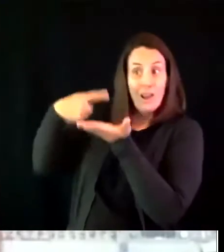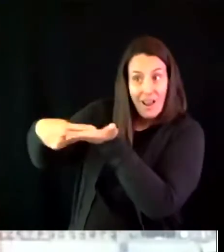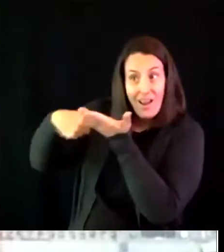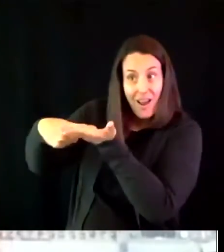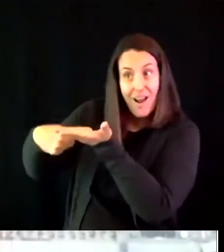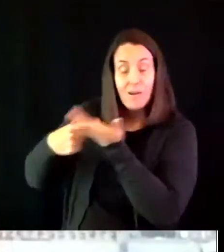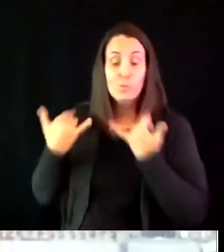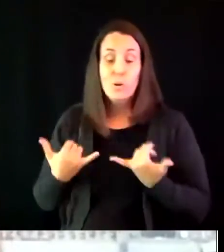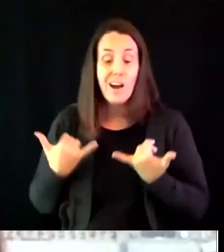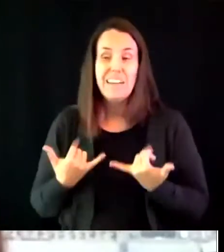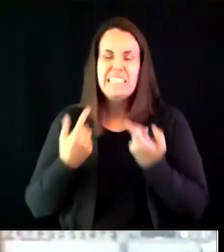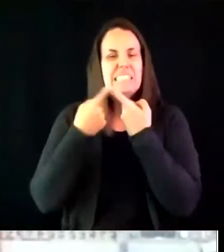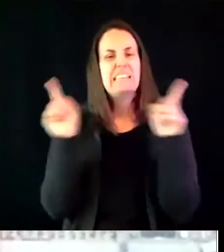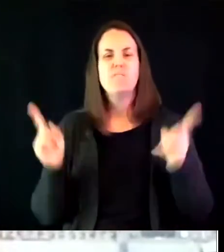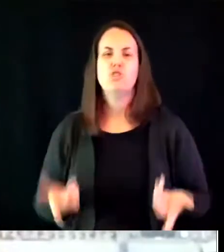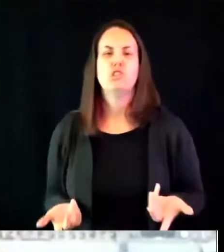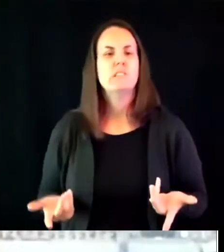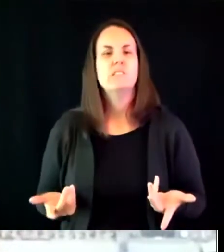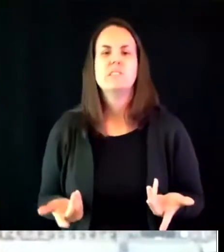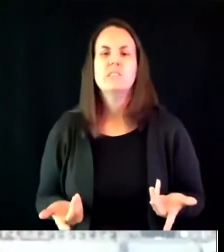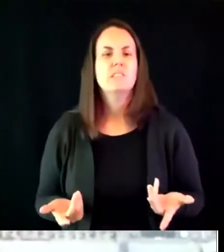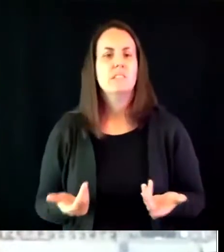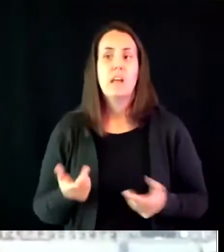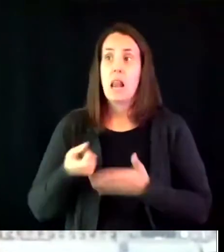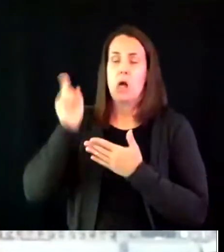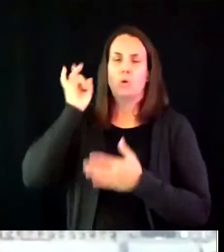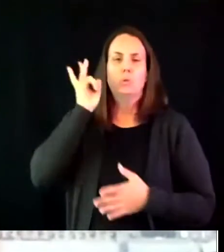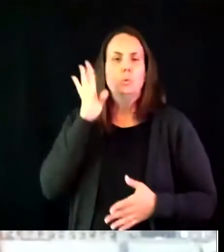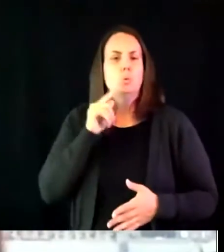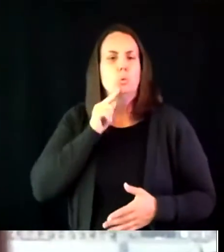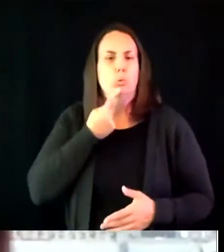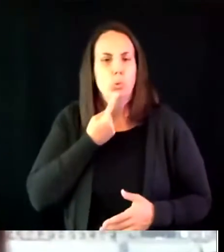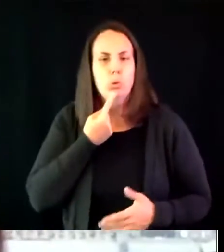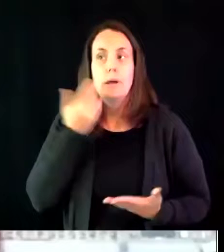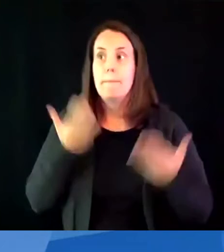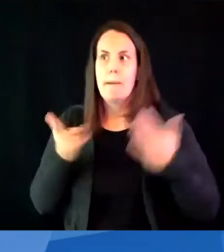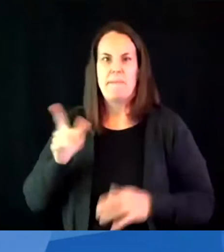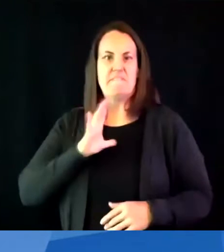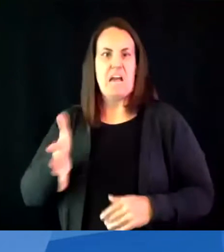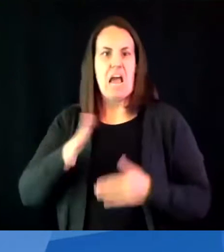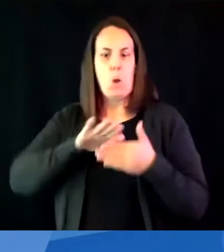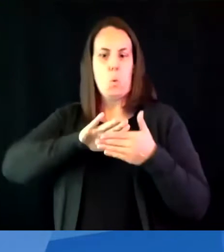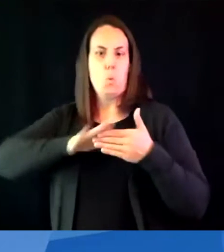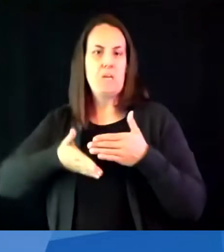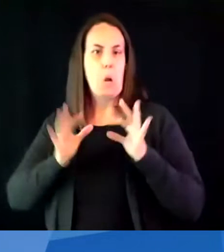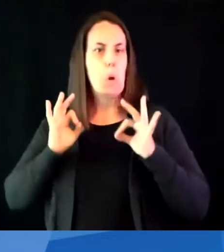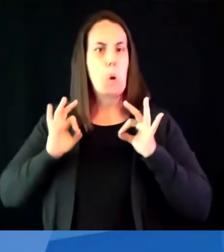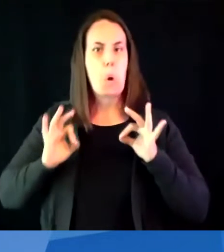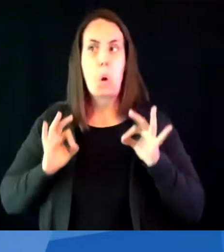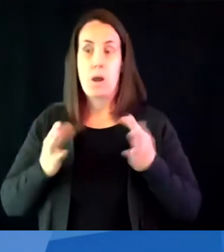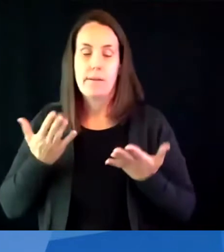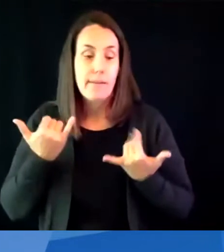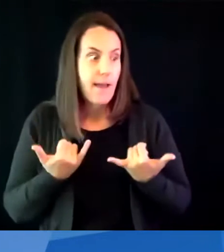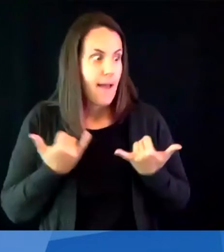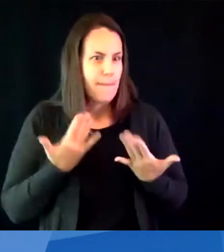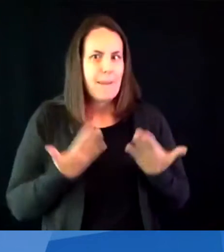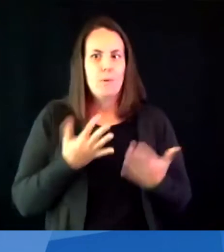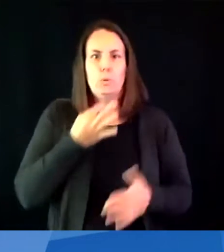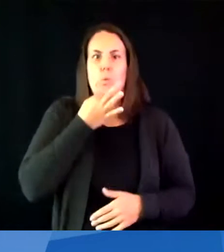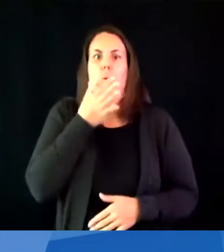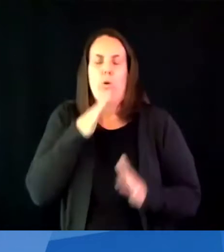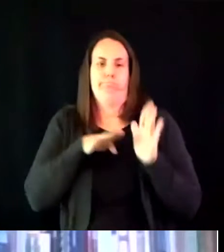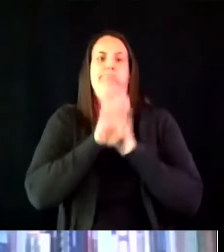the end based on their discharges and other types of factors. And something I would add to that